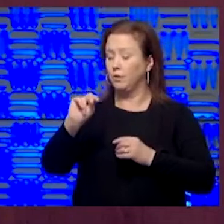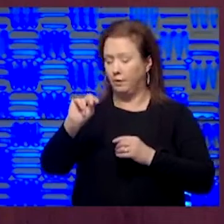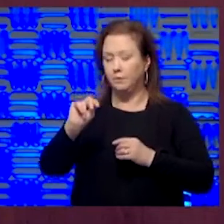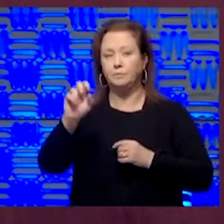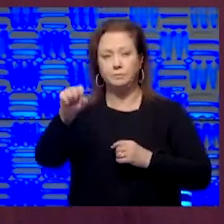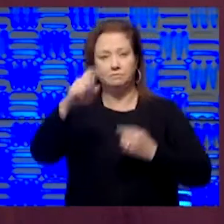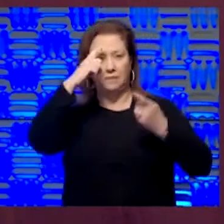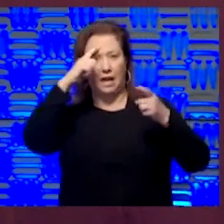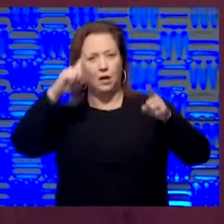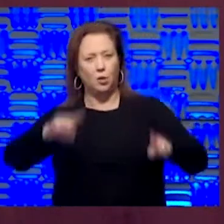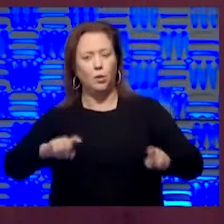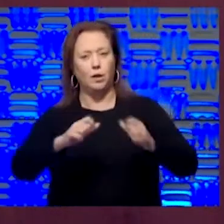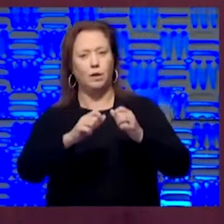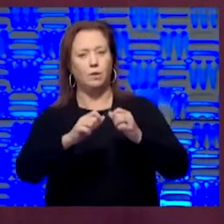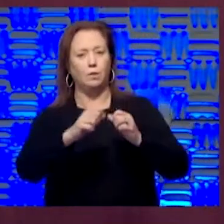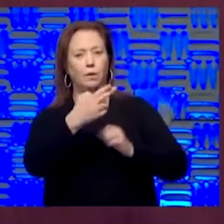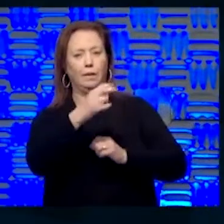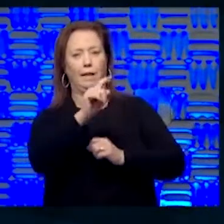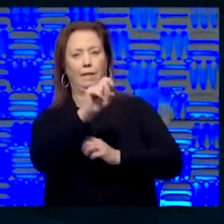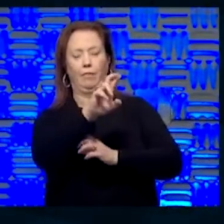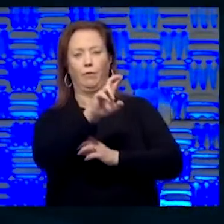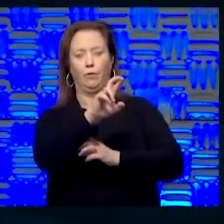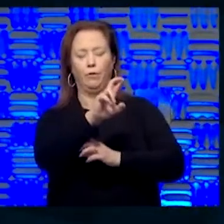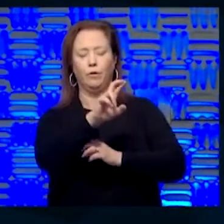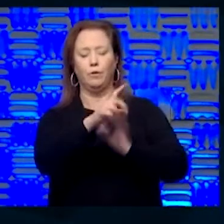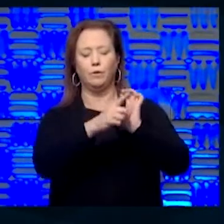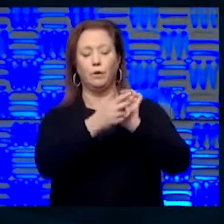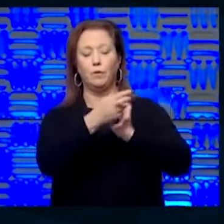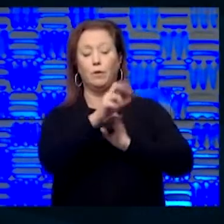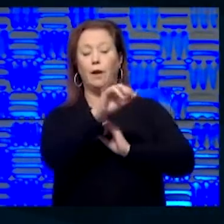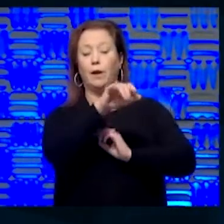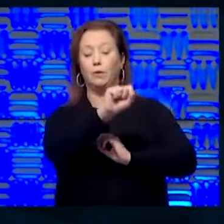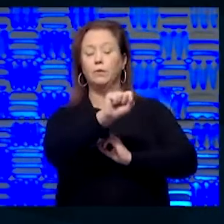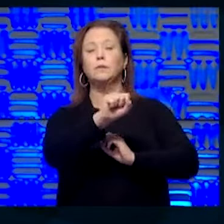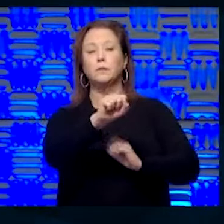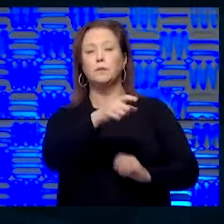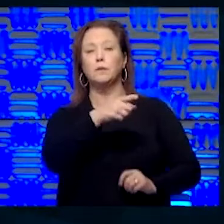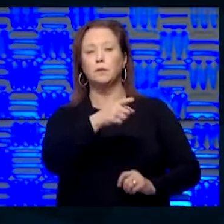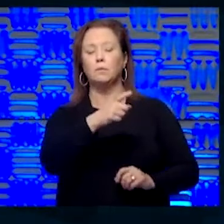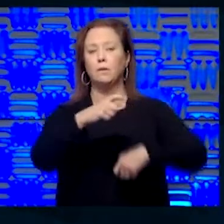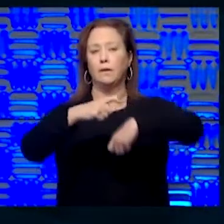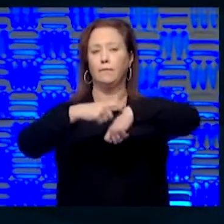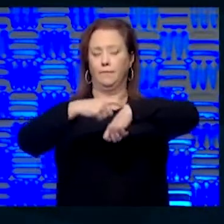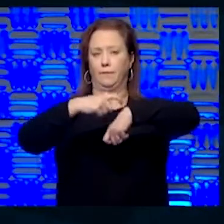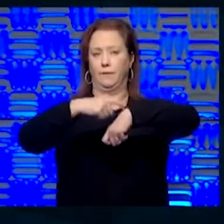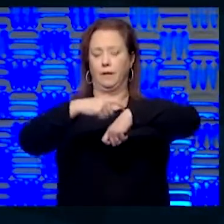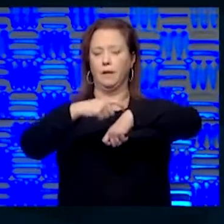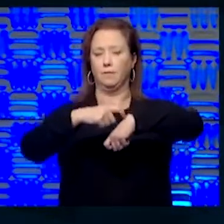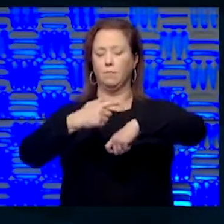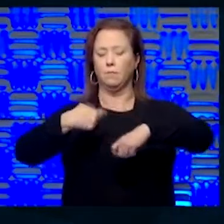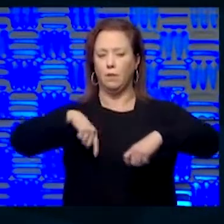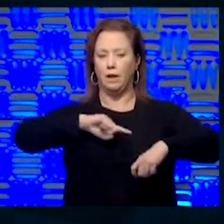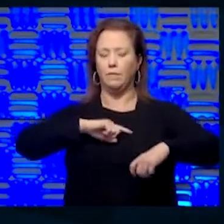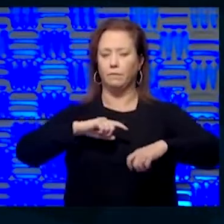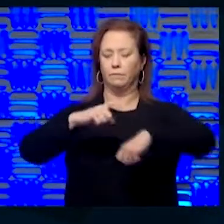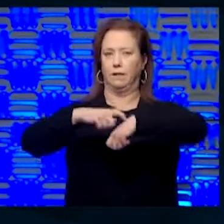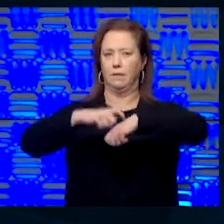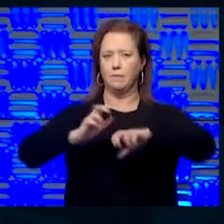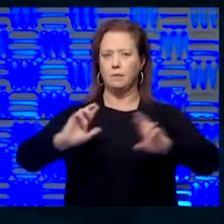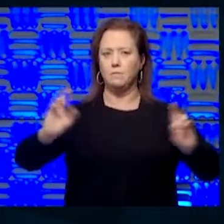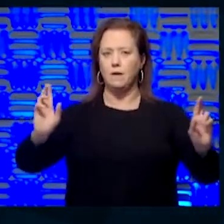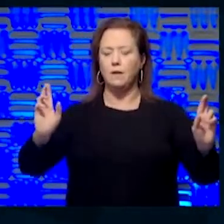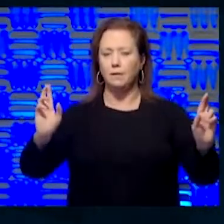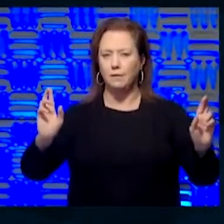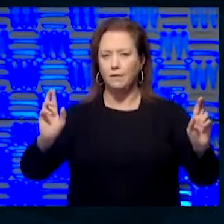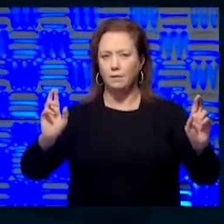I agree with Heather. We have been able to have the time and ability to prepare for